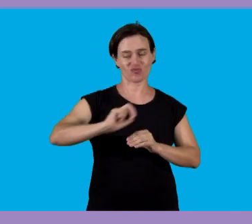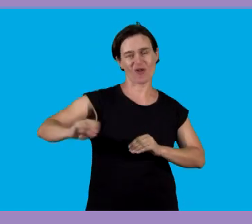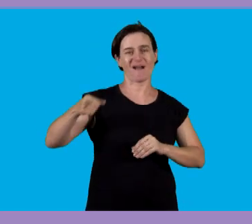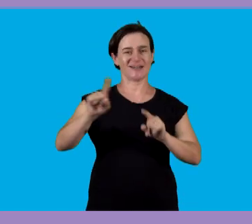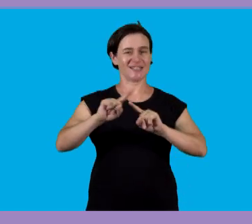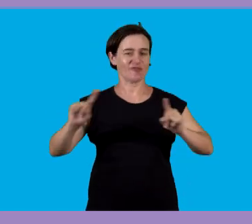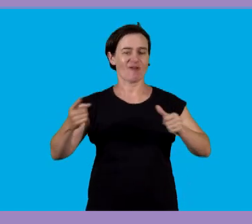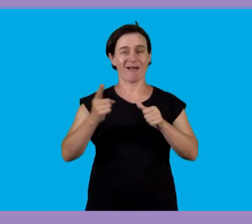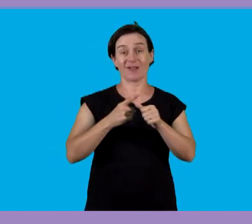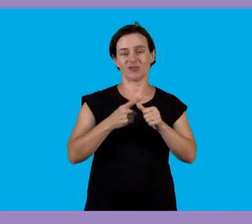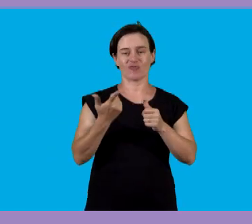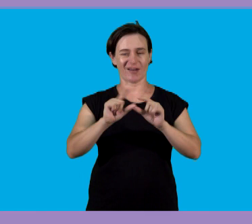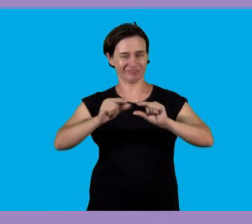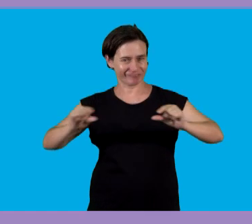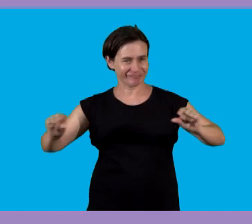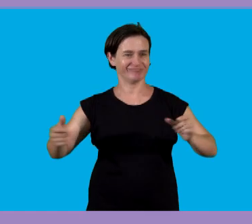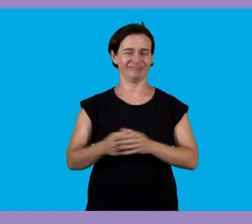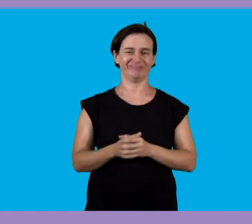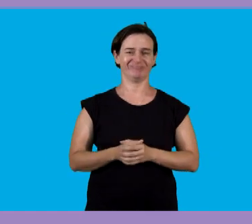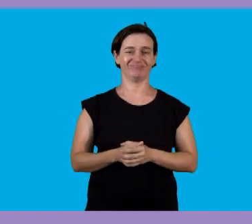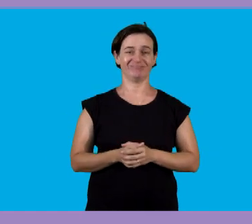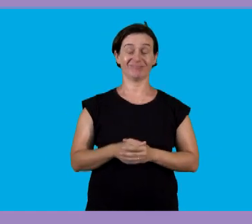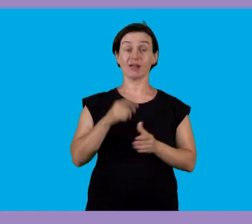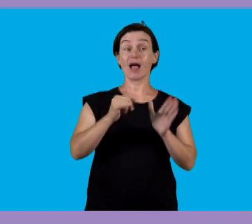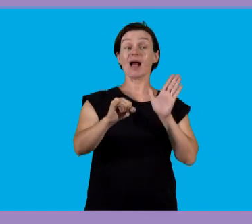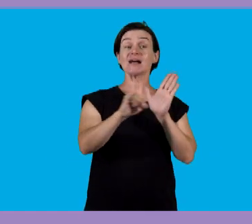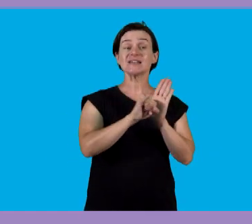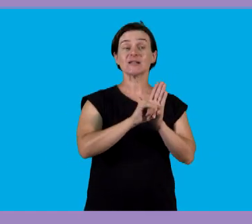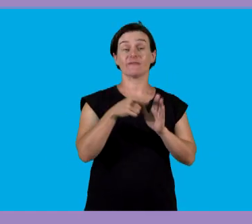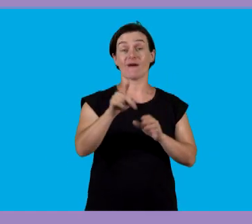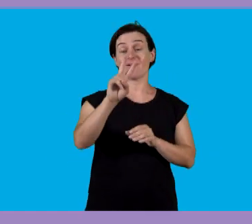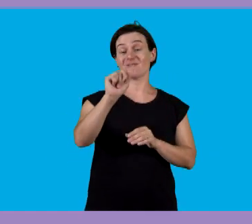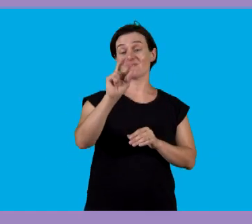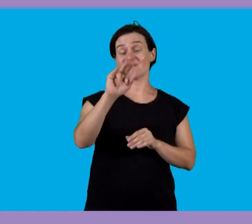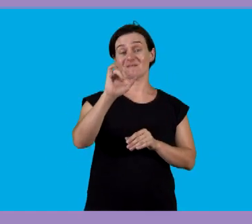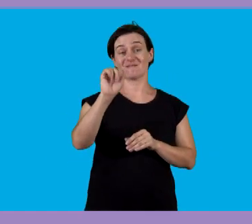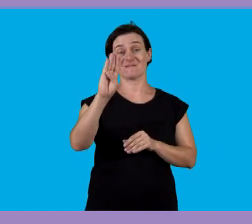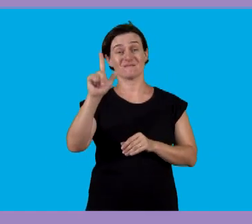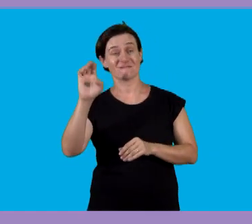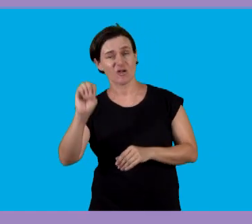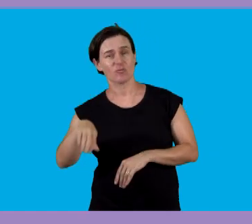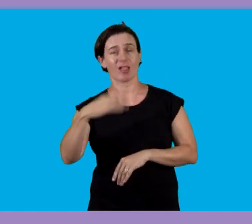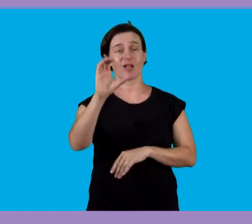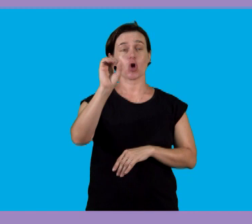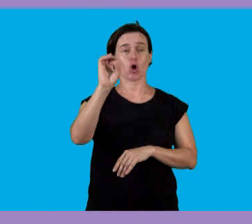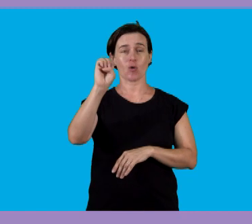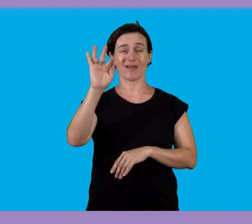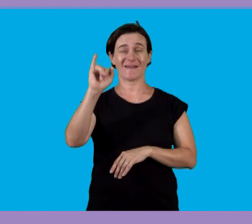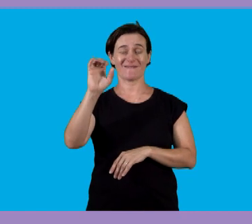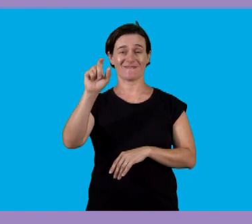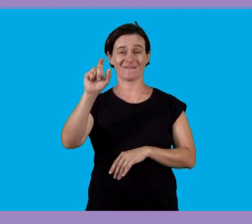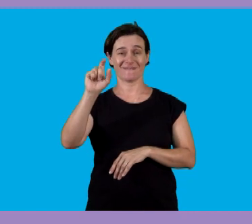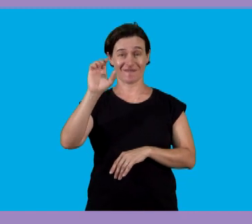writing algebraic expressions, identifying variables, coefficients, and exponents,